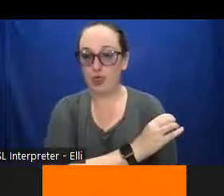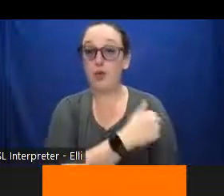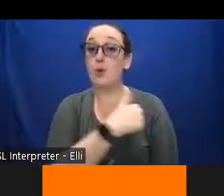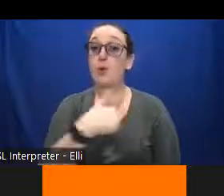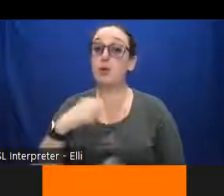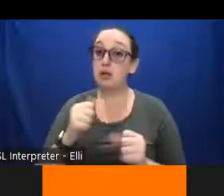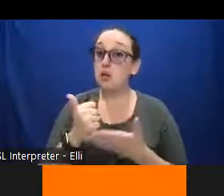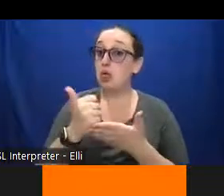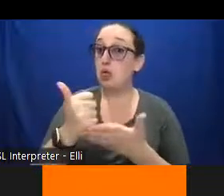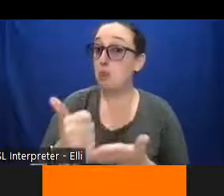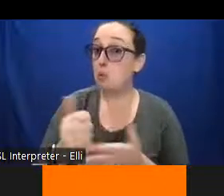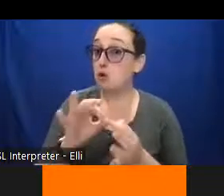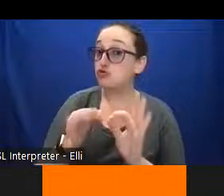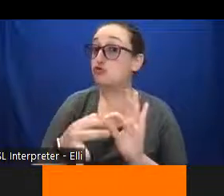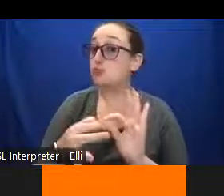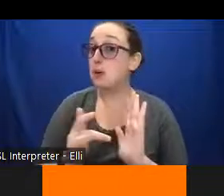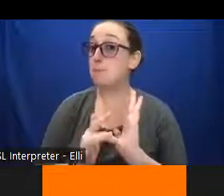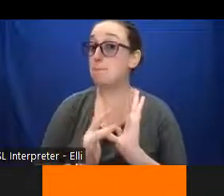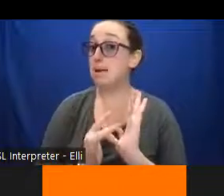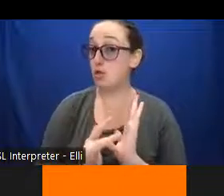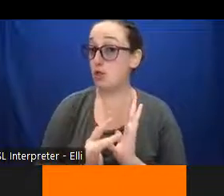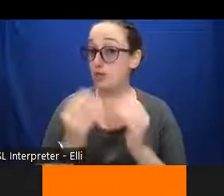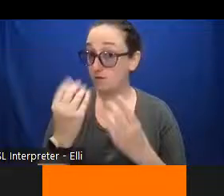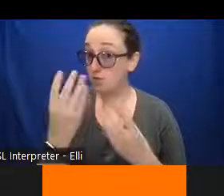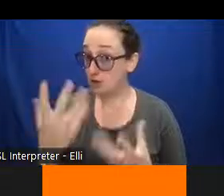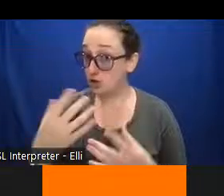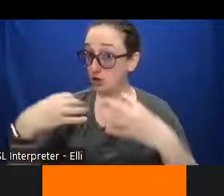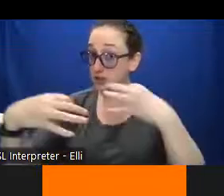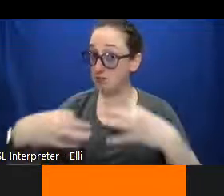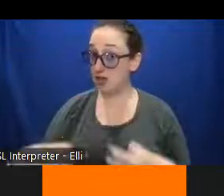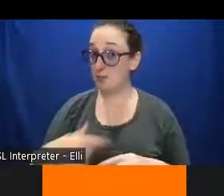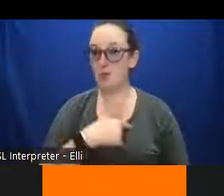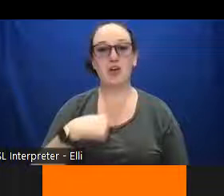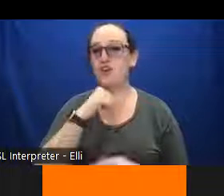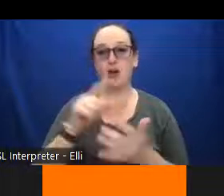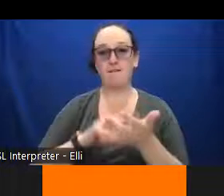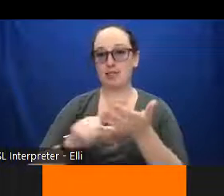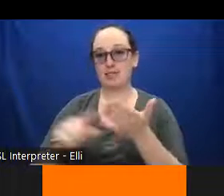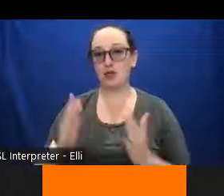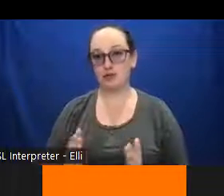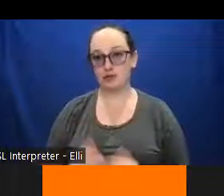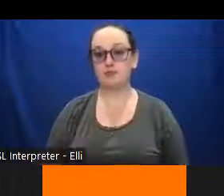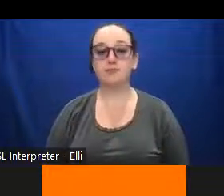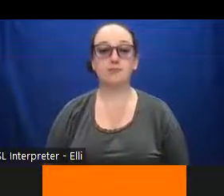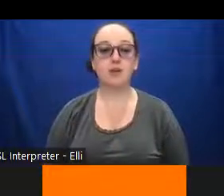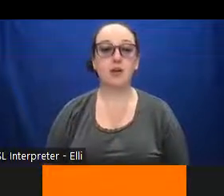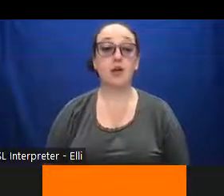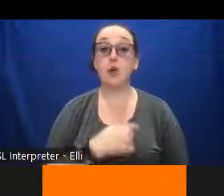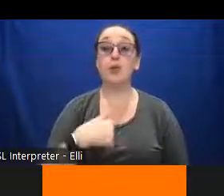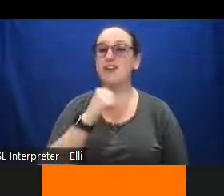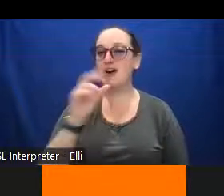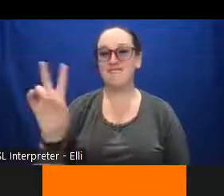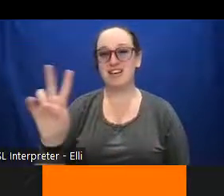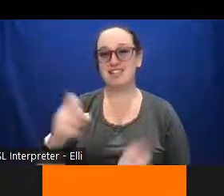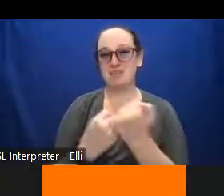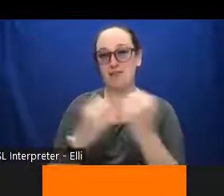interpret those medical findings, but we're not investigators. And we're also not victim advocates.